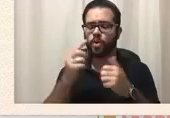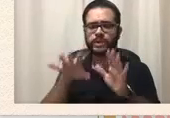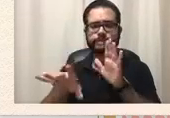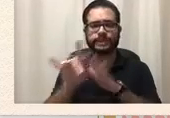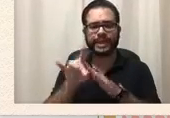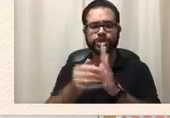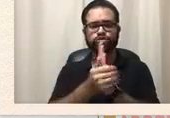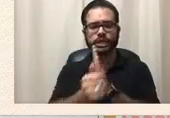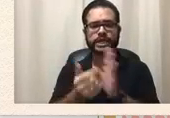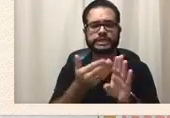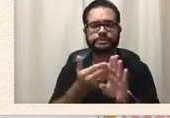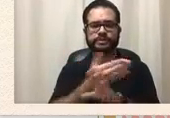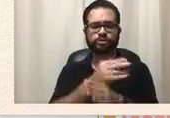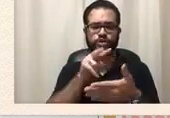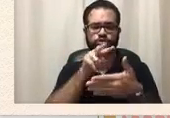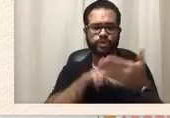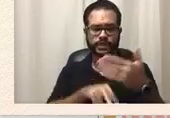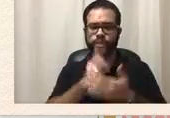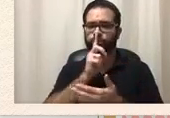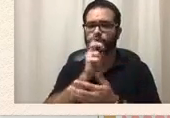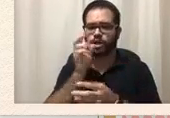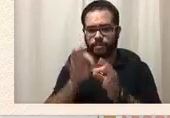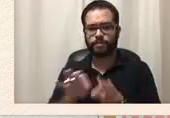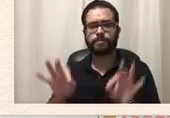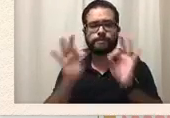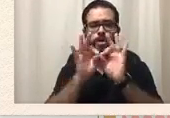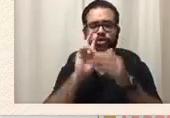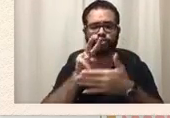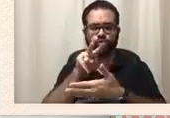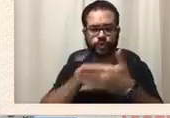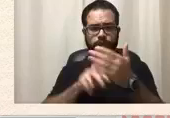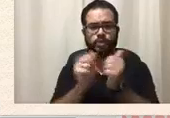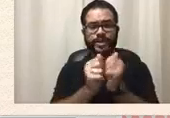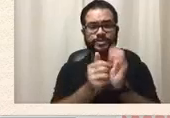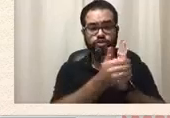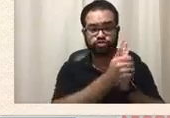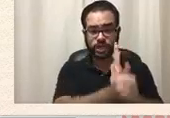important to read with a strategy and with a purpose.